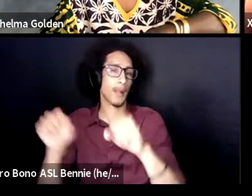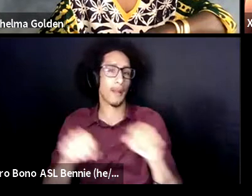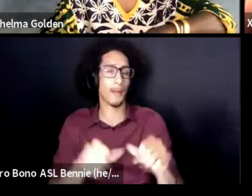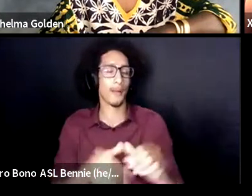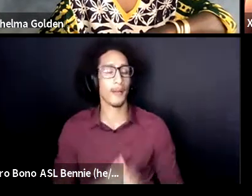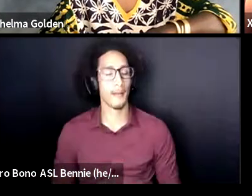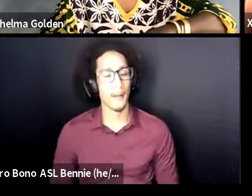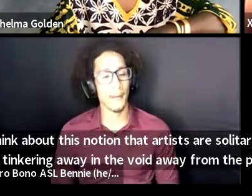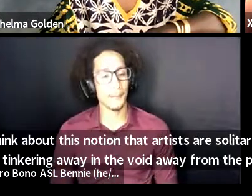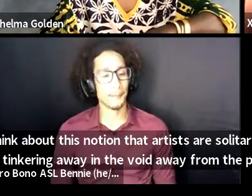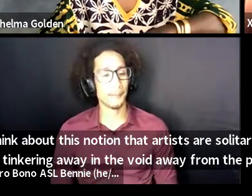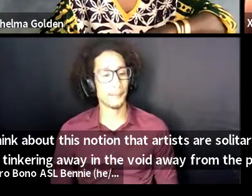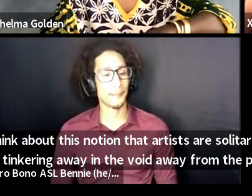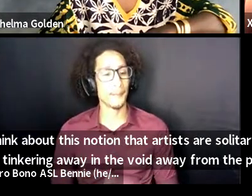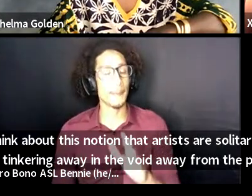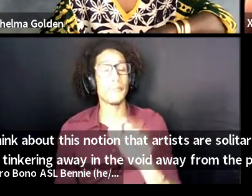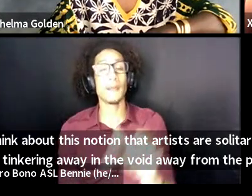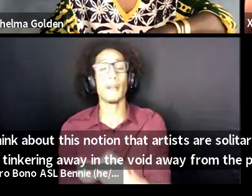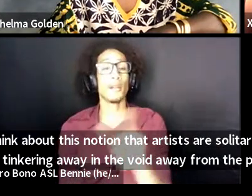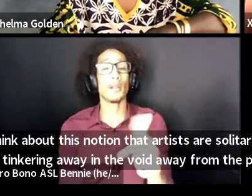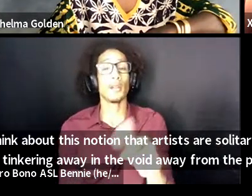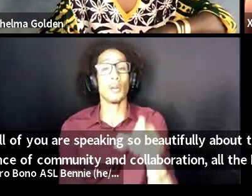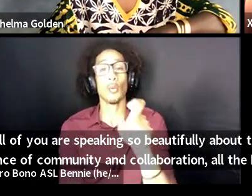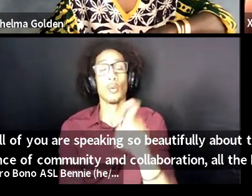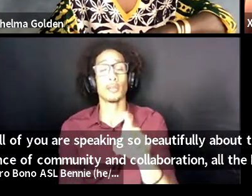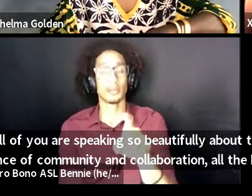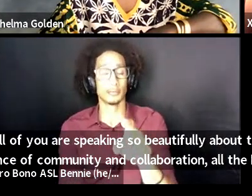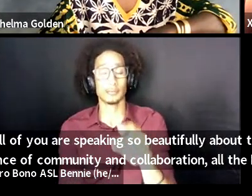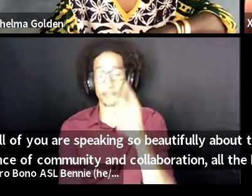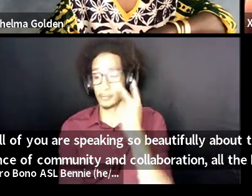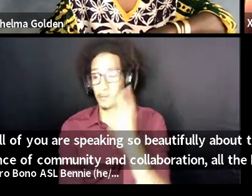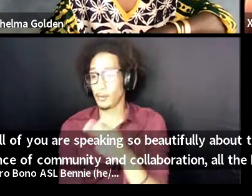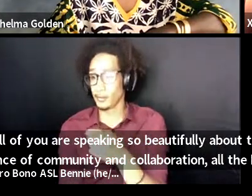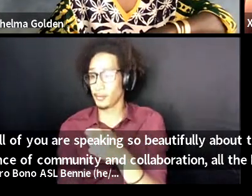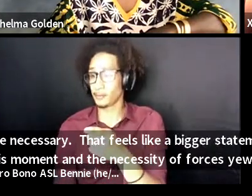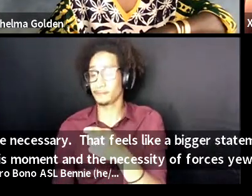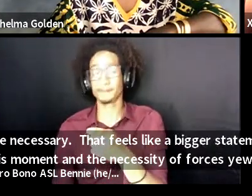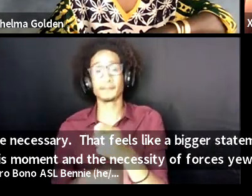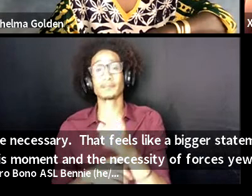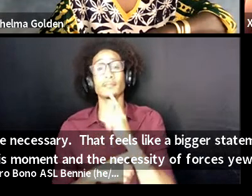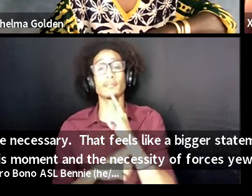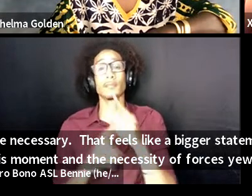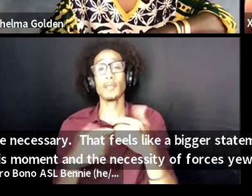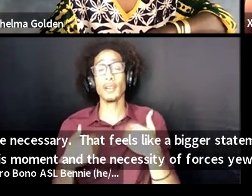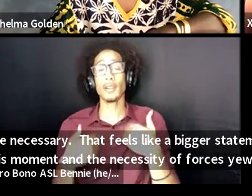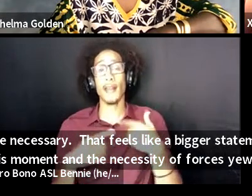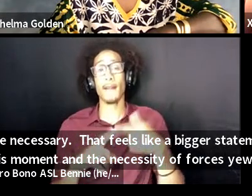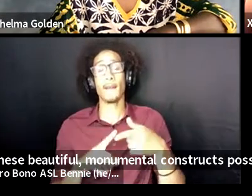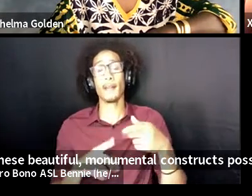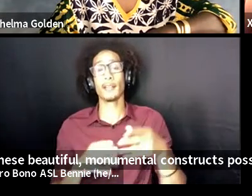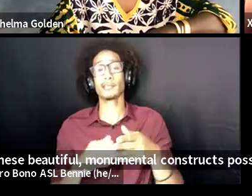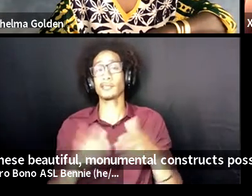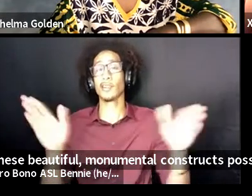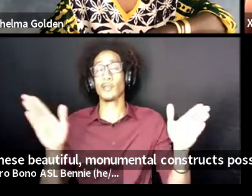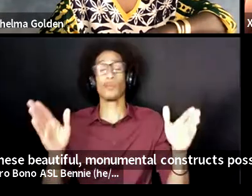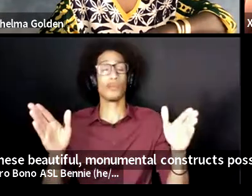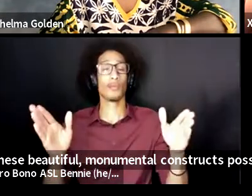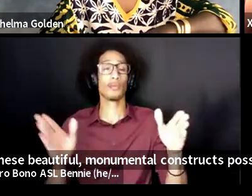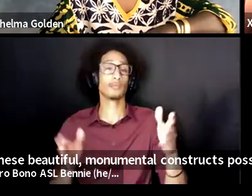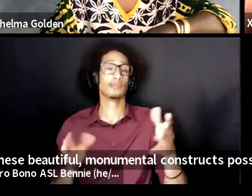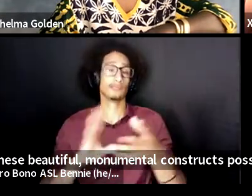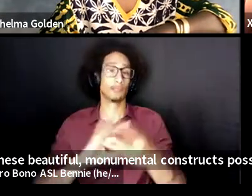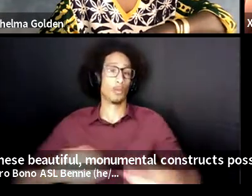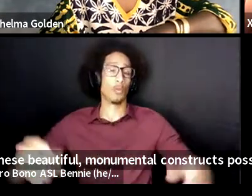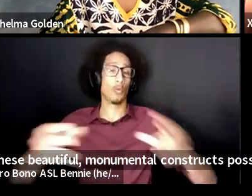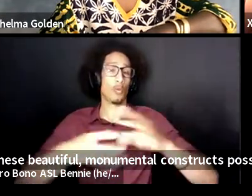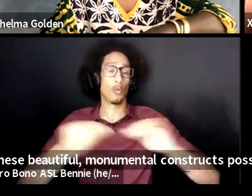was to Raquel and Micheline, this question of, was there an overall narrative that you were trying to construct with this show as a whole, thinking